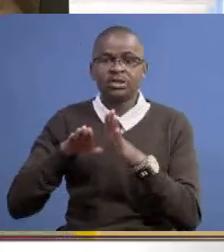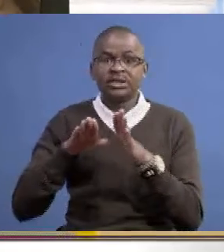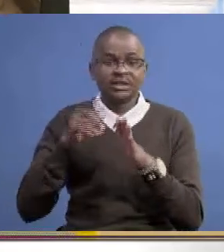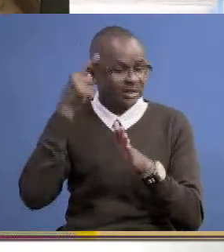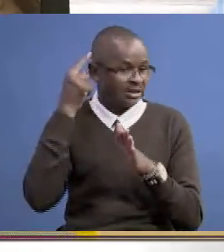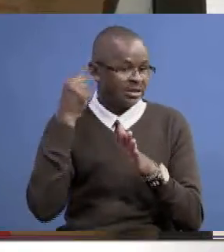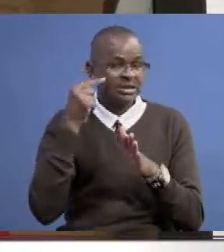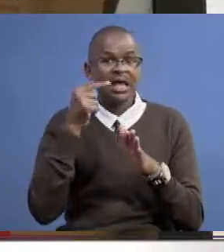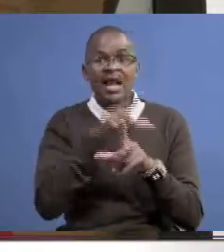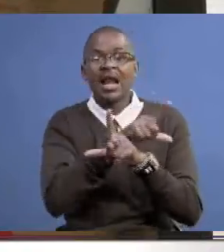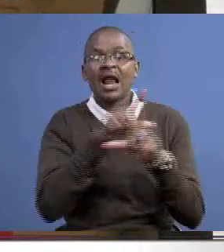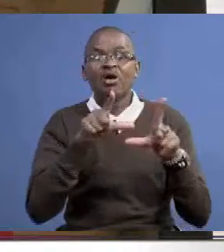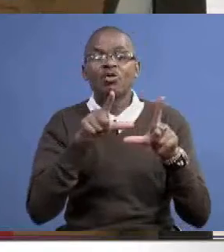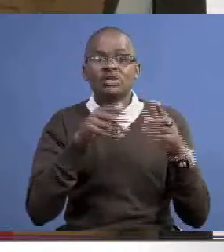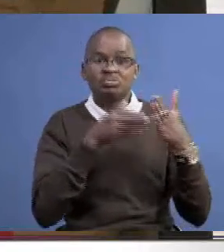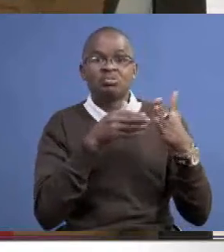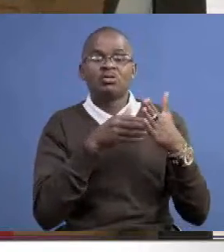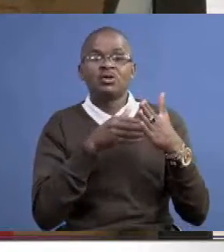ear is the language barrier.